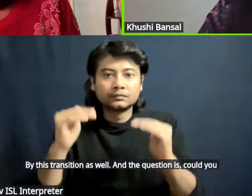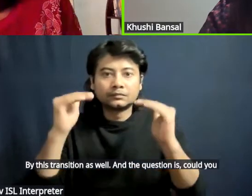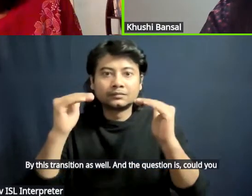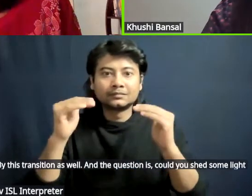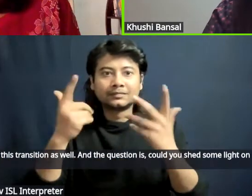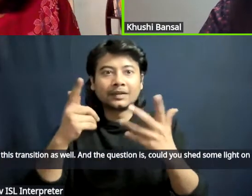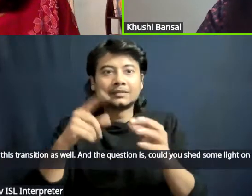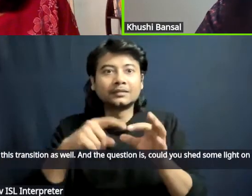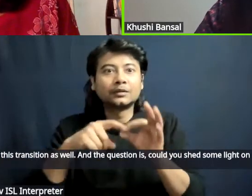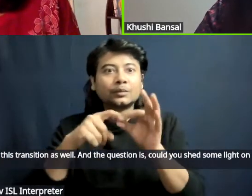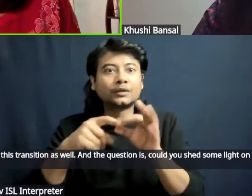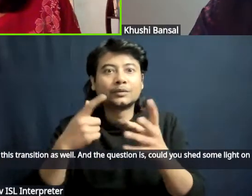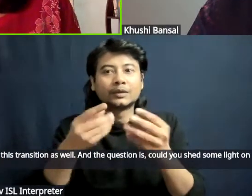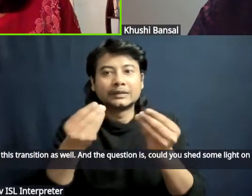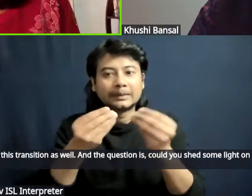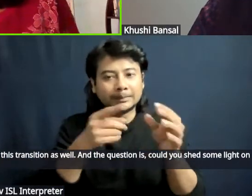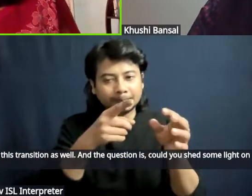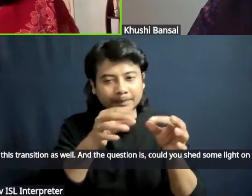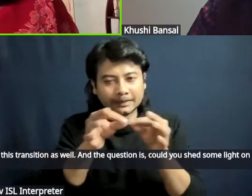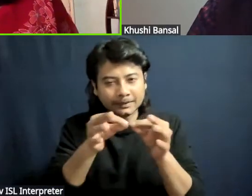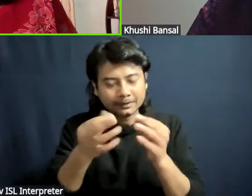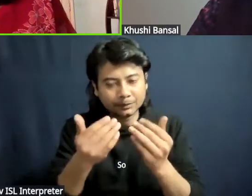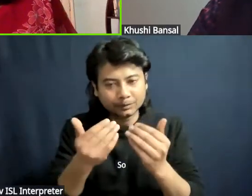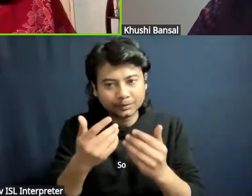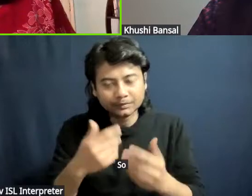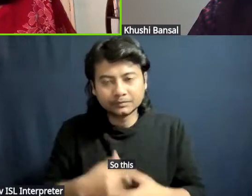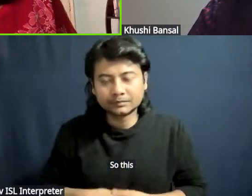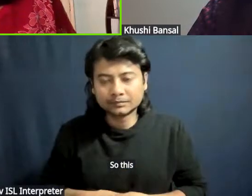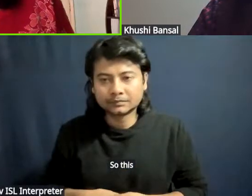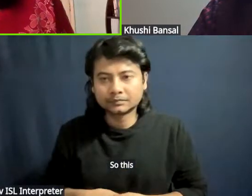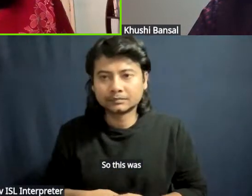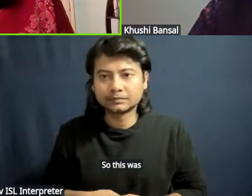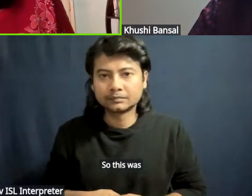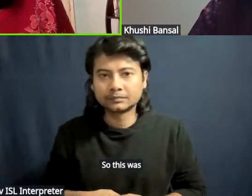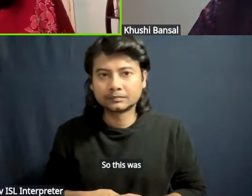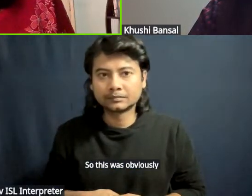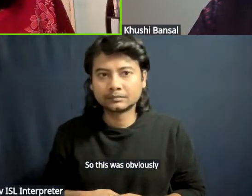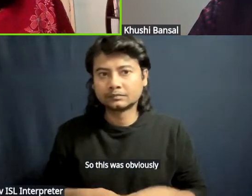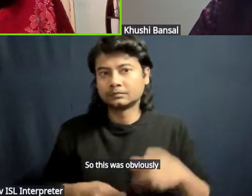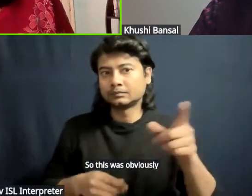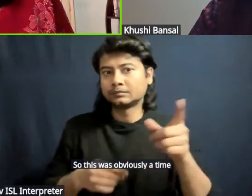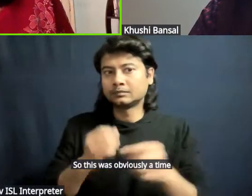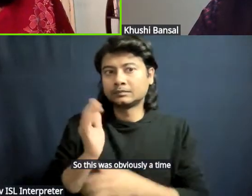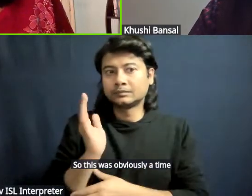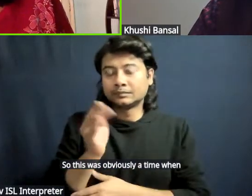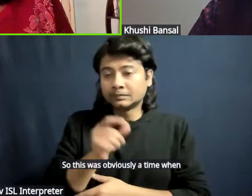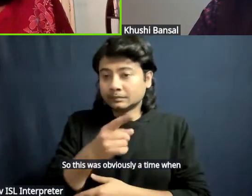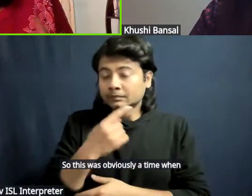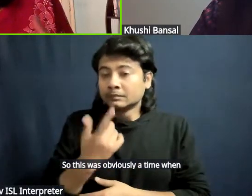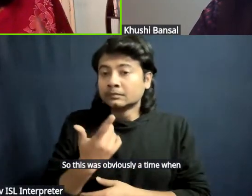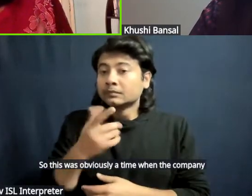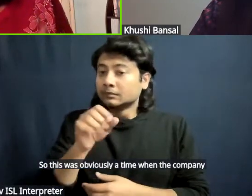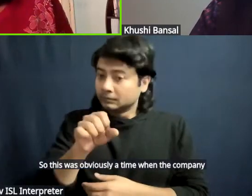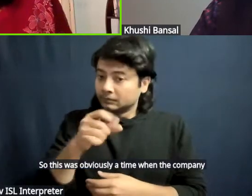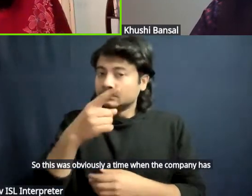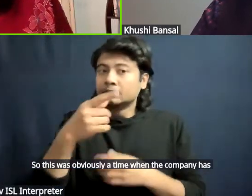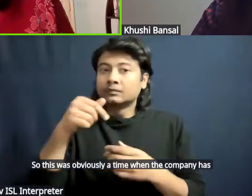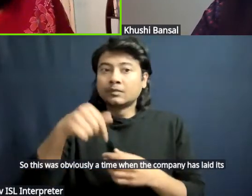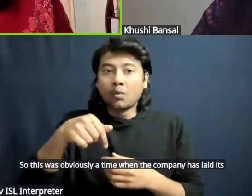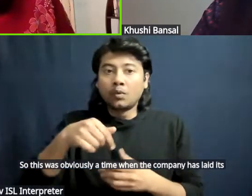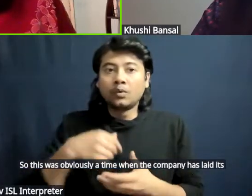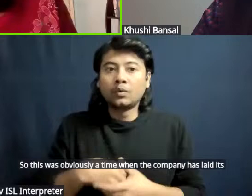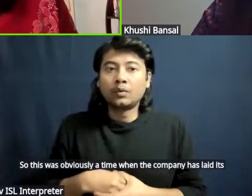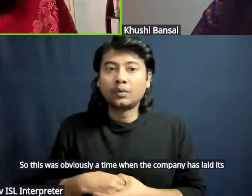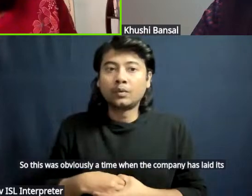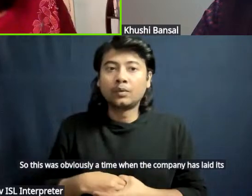it? So this was obviously a time when the company was